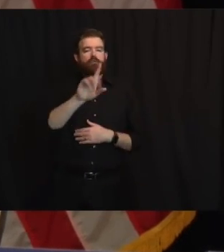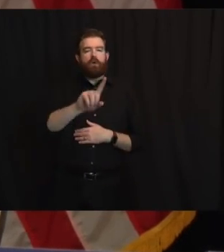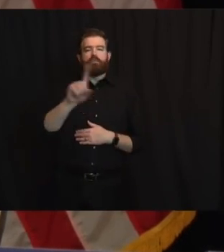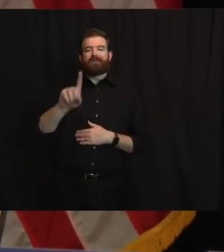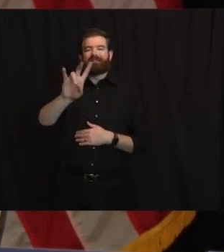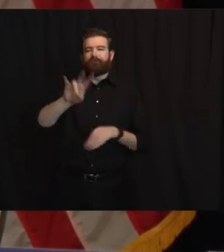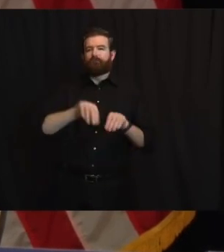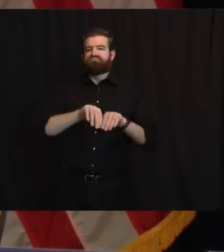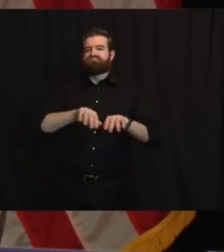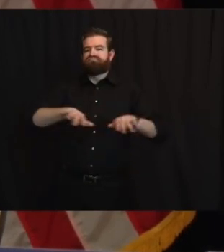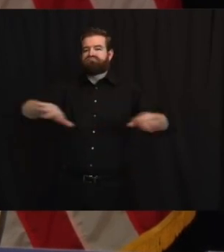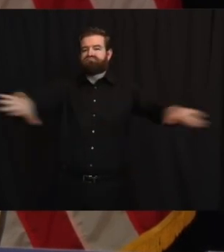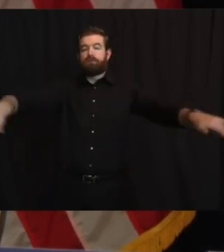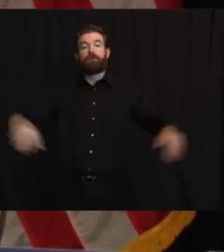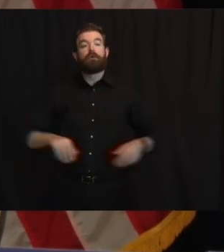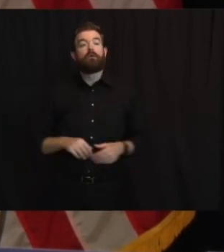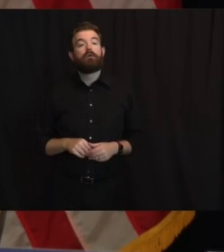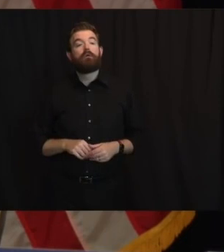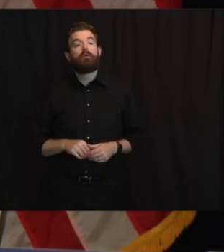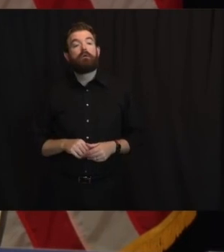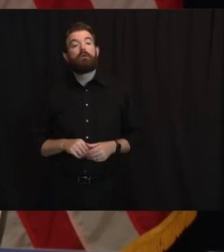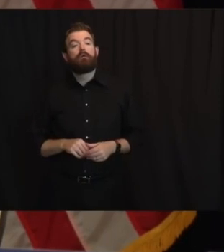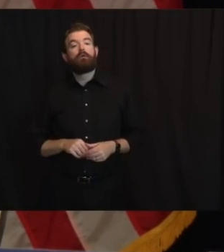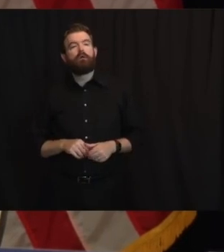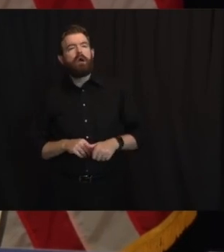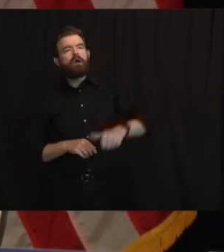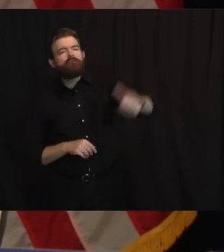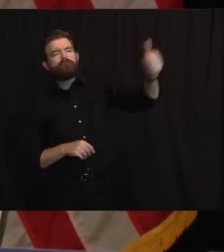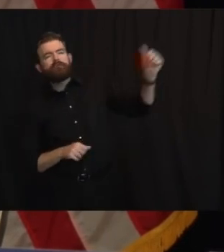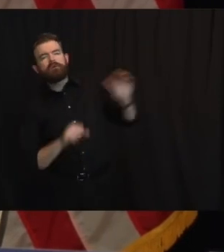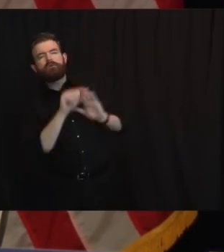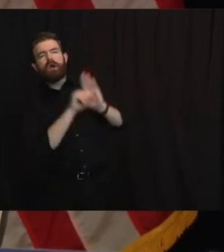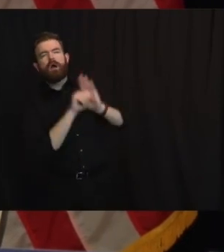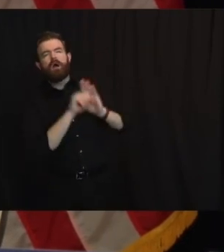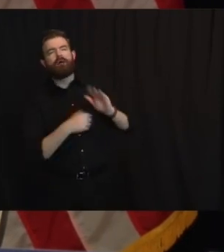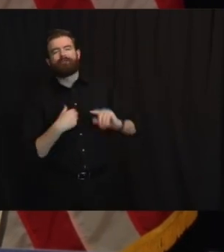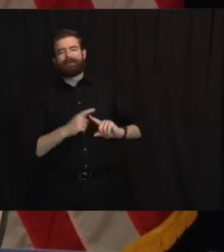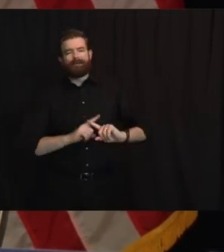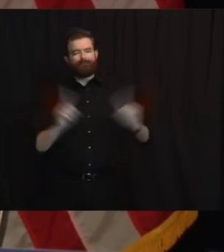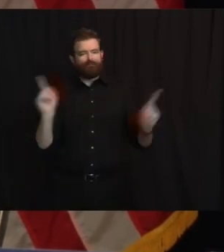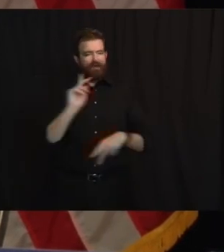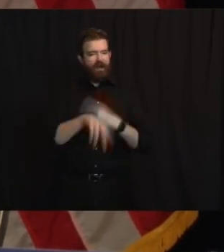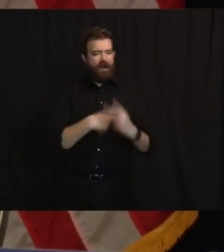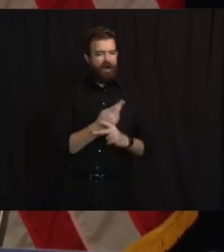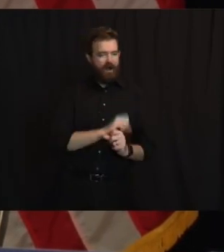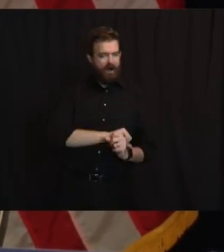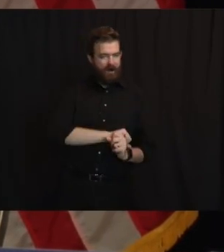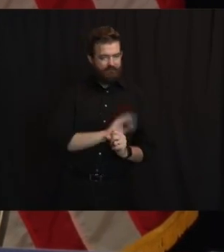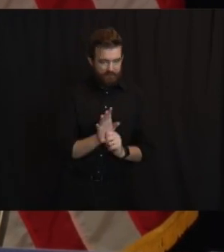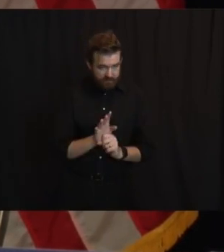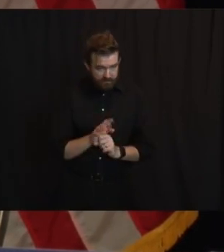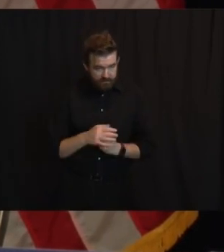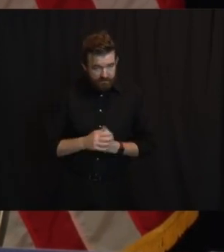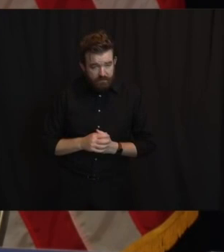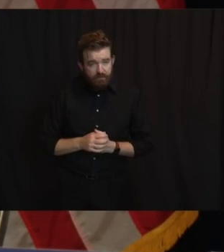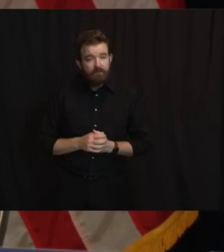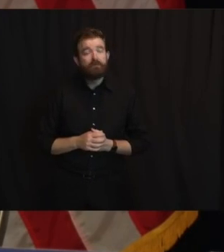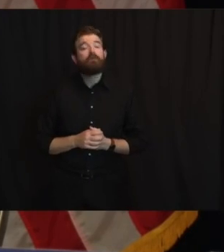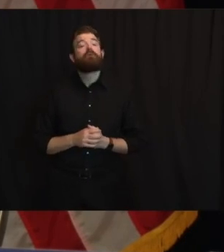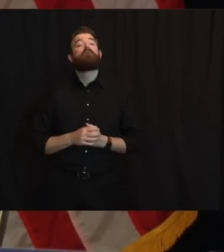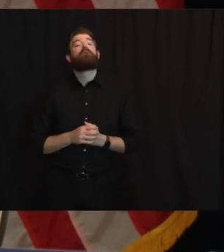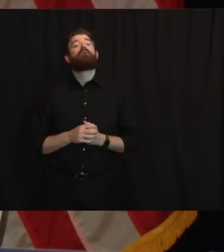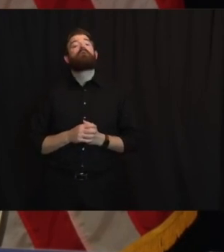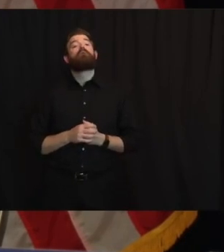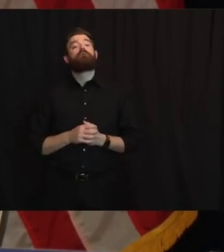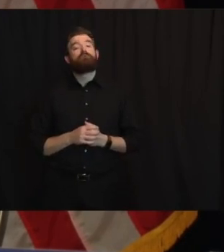country, different variants are circulating. There is definitely a lot of evidence right now that the current vaccines that are authorized for use